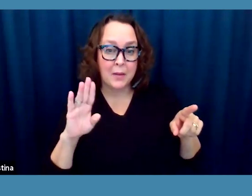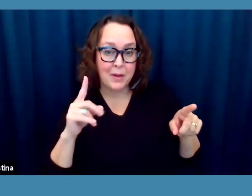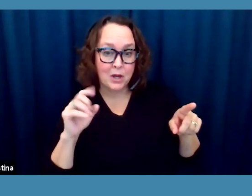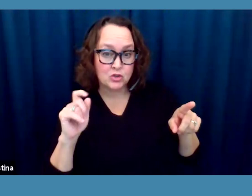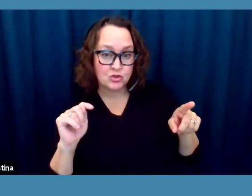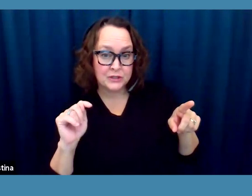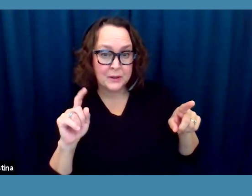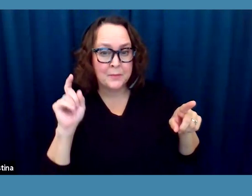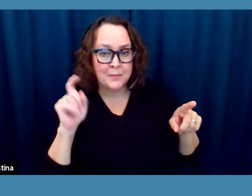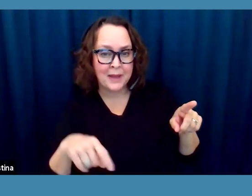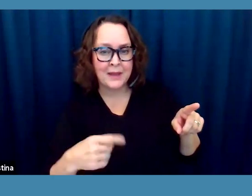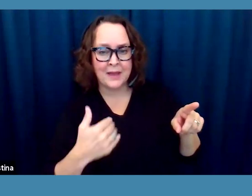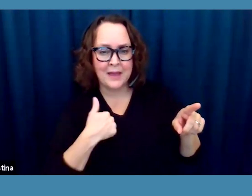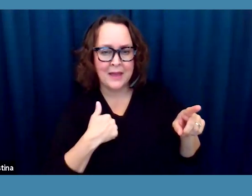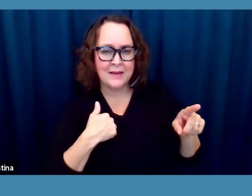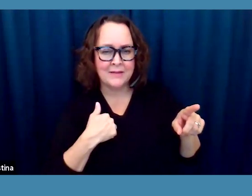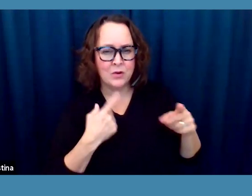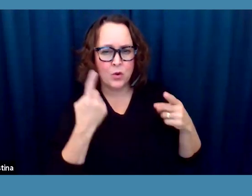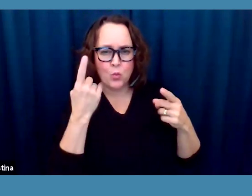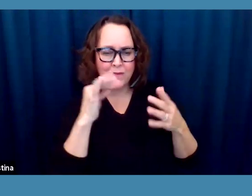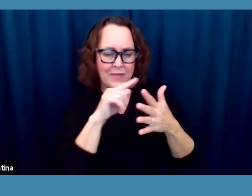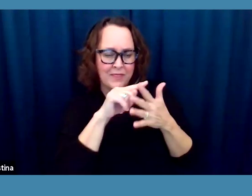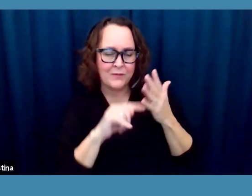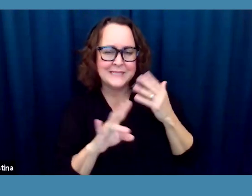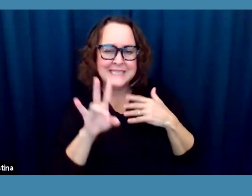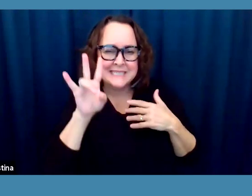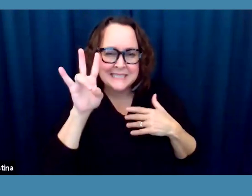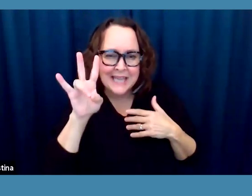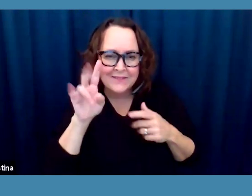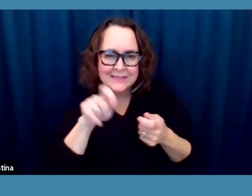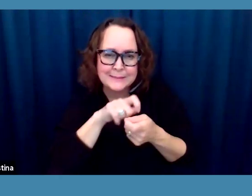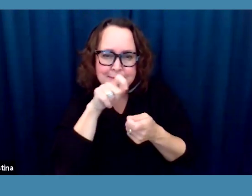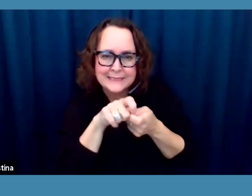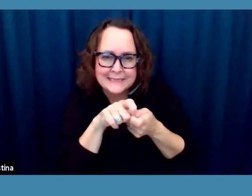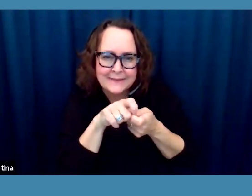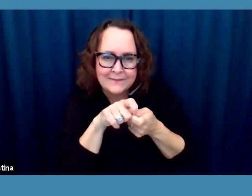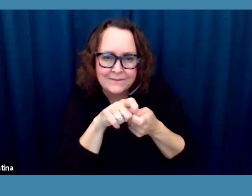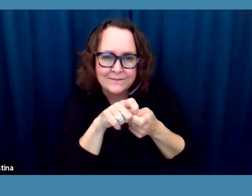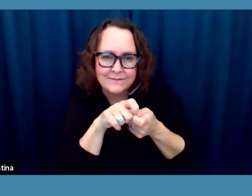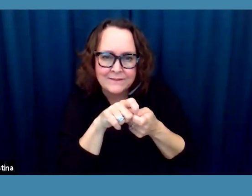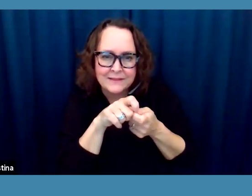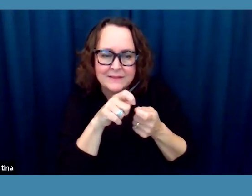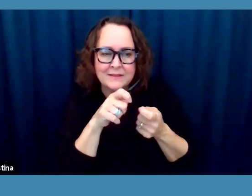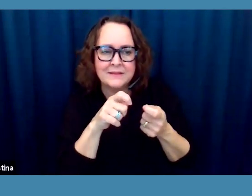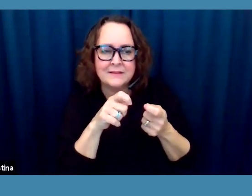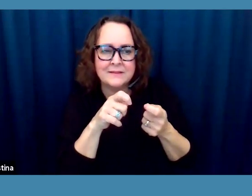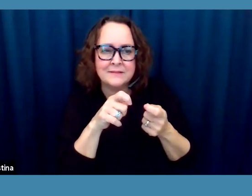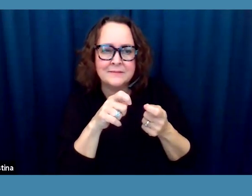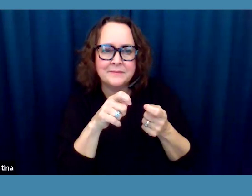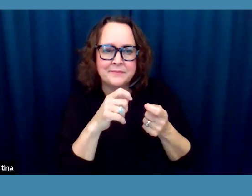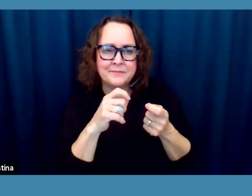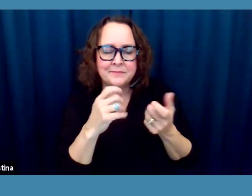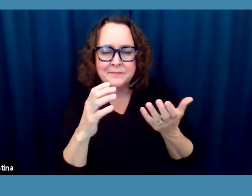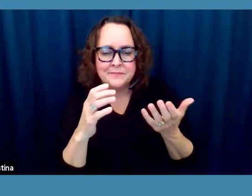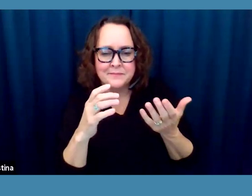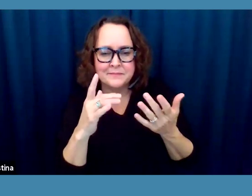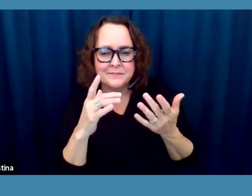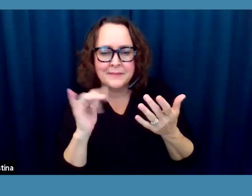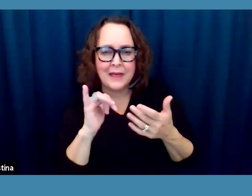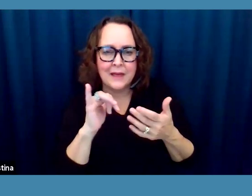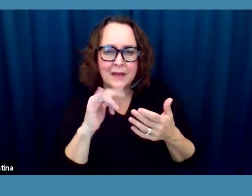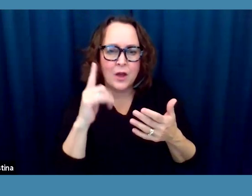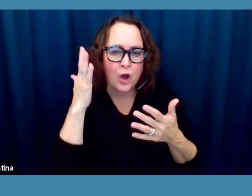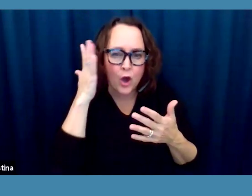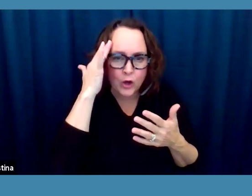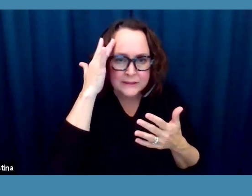to have one of the 7 specific conditions that they've listed for eligibility, autism,